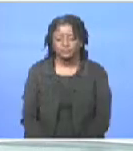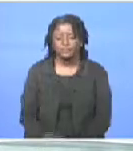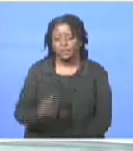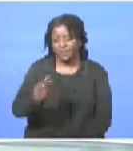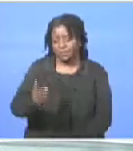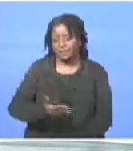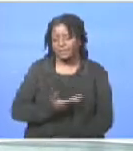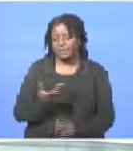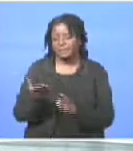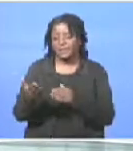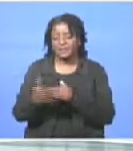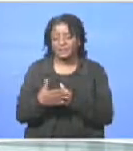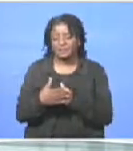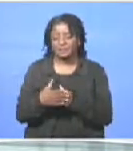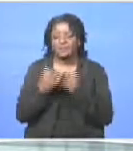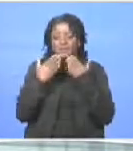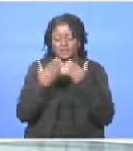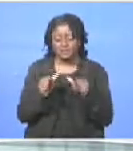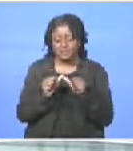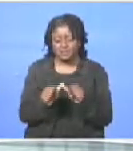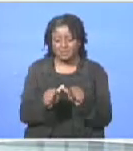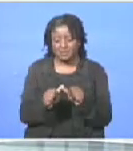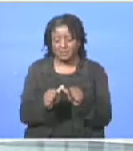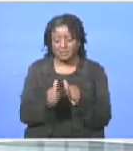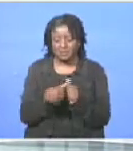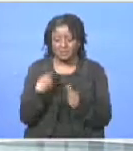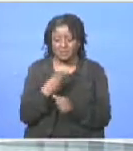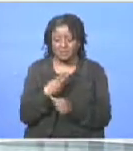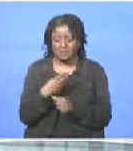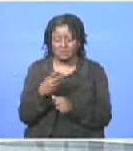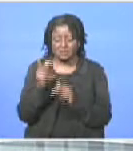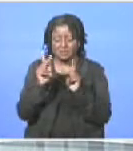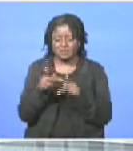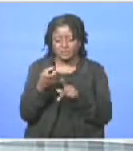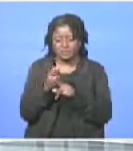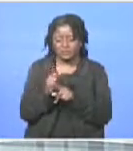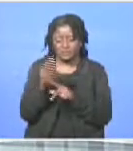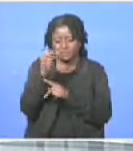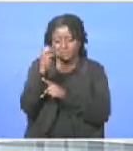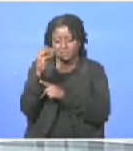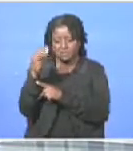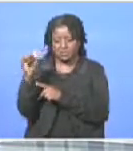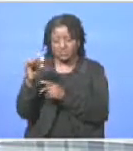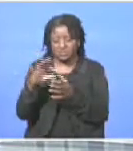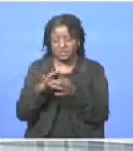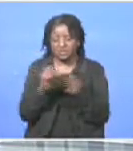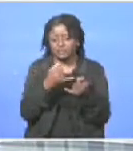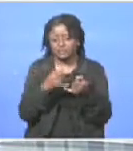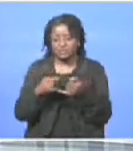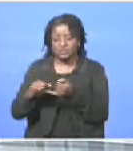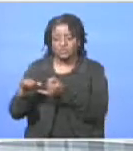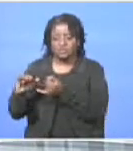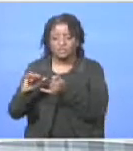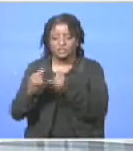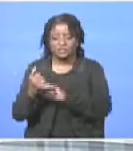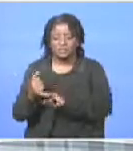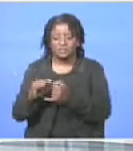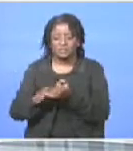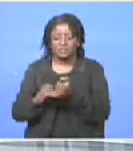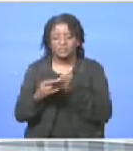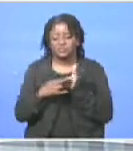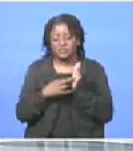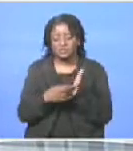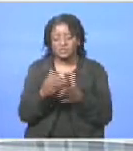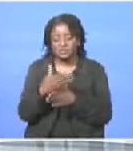Welcome back. Thanks for staying with us. Officials of the Ministry of Tourism recently unveiled a new marketing campaign in New York City that they're